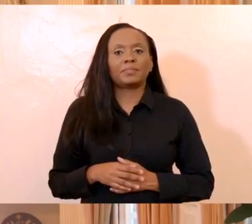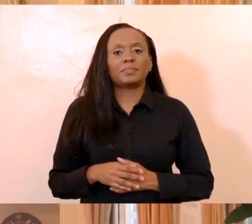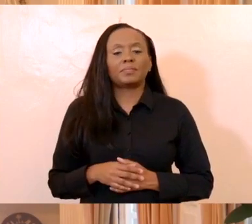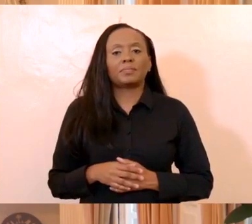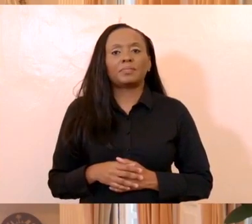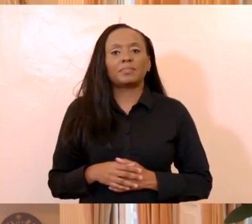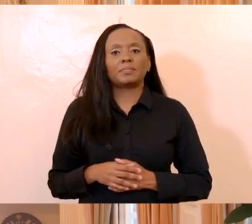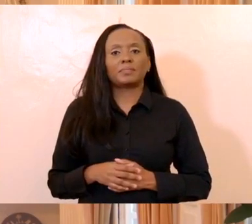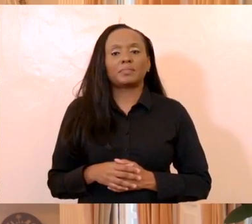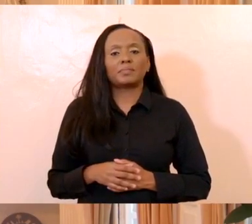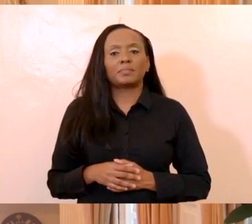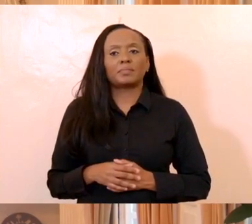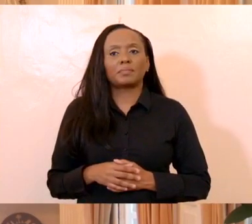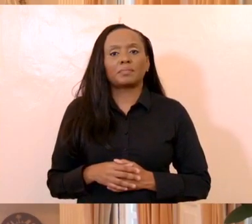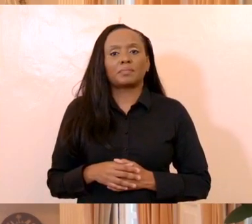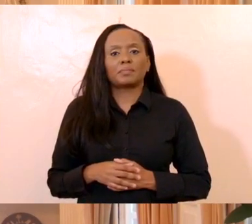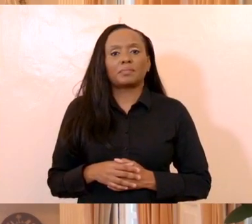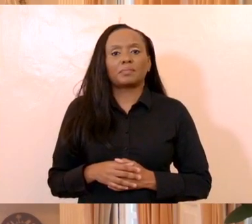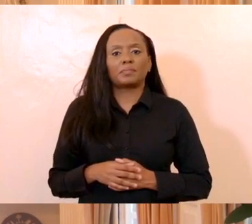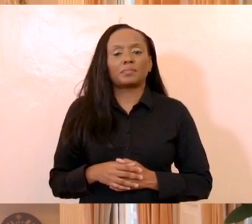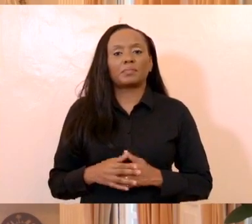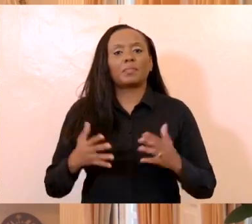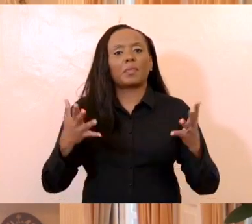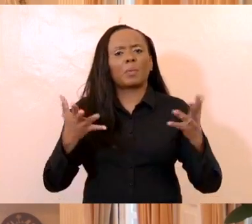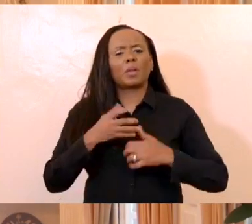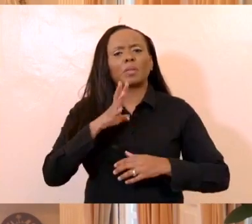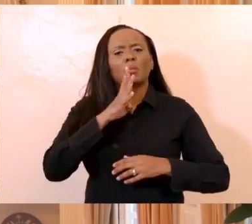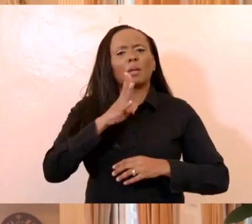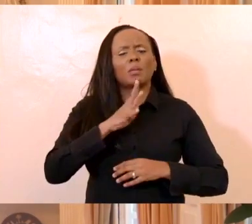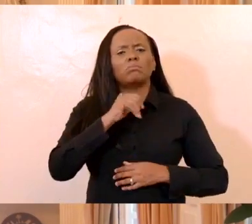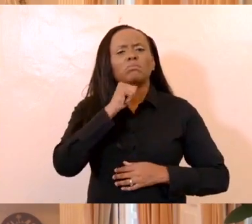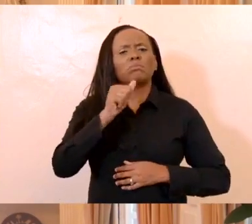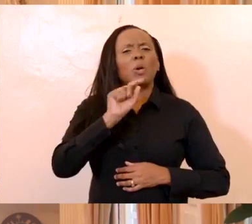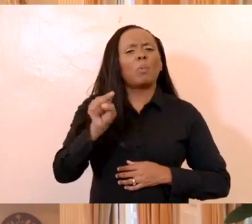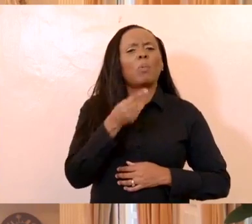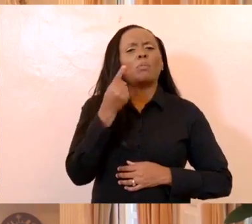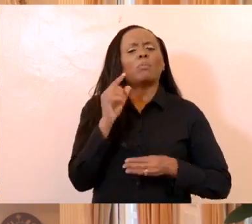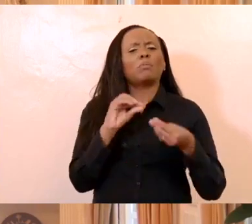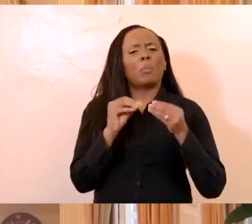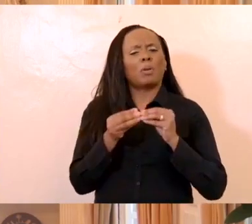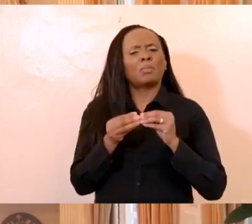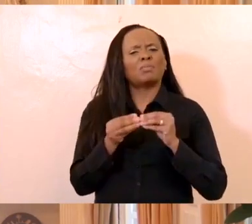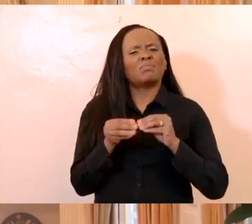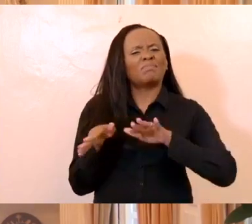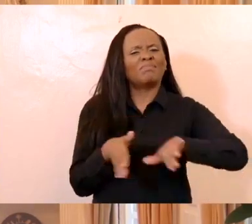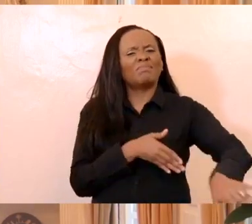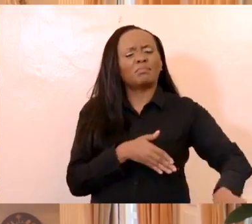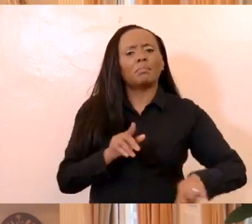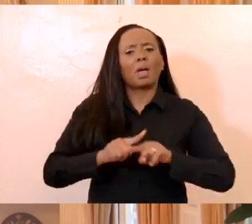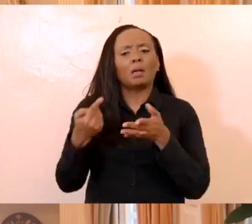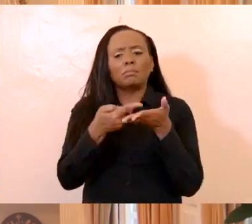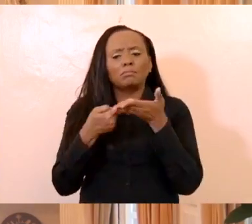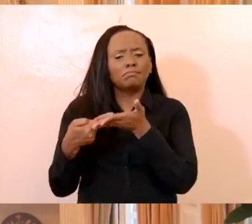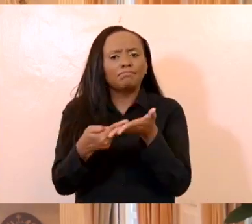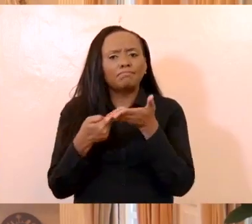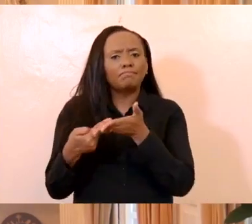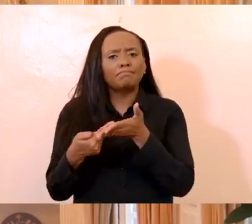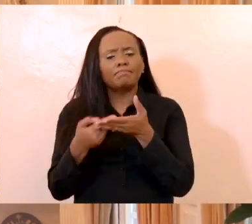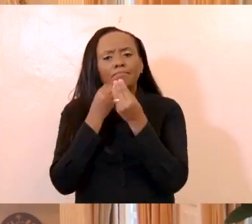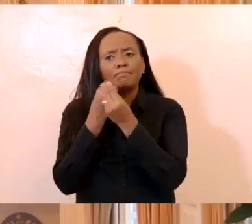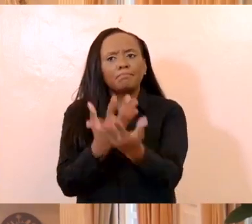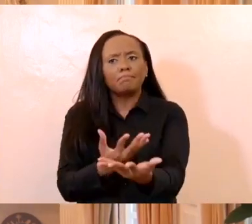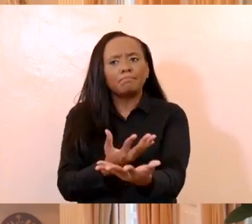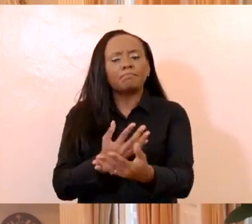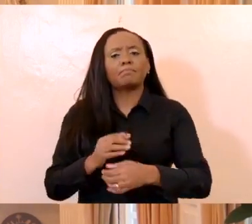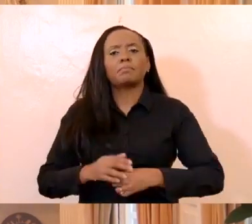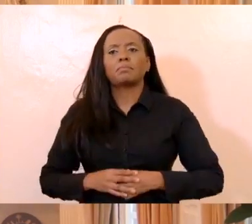I want to speak to you today not only about numbers, but I want to have a discussion with you to tell you exactly